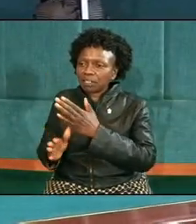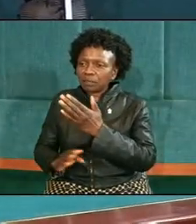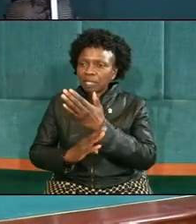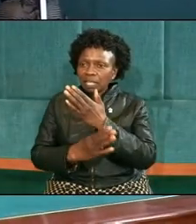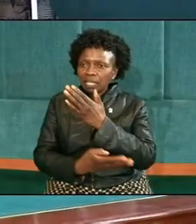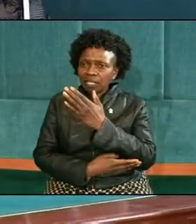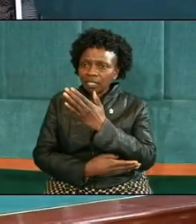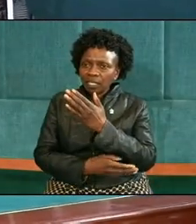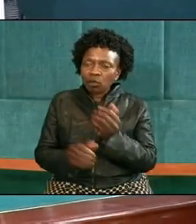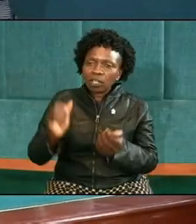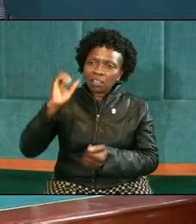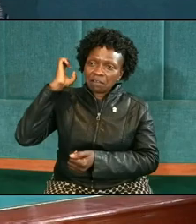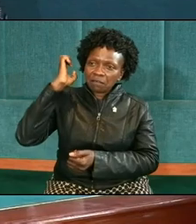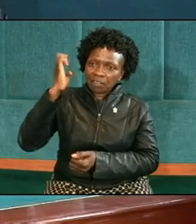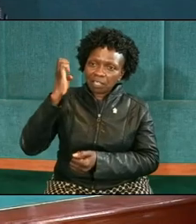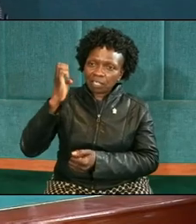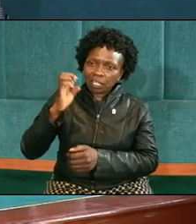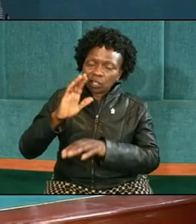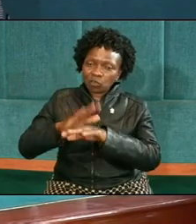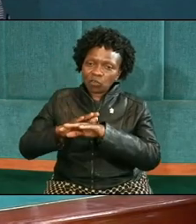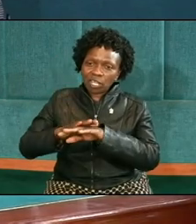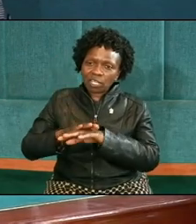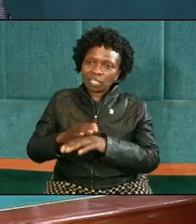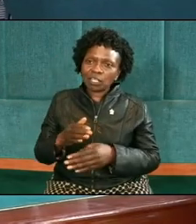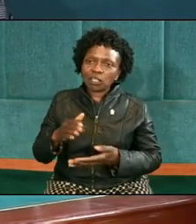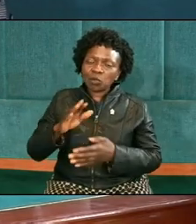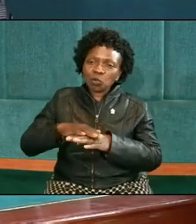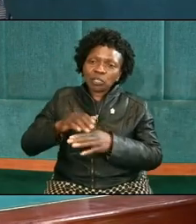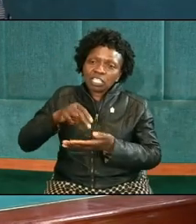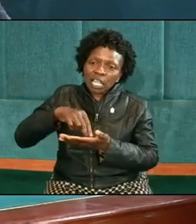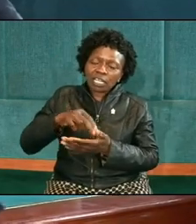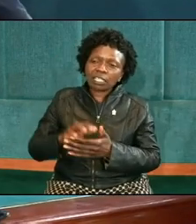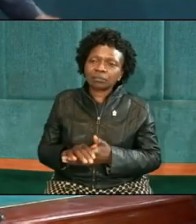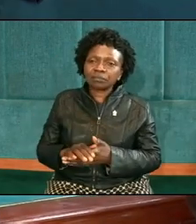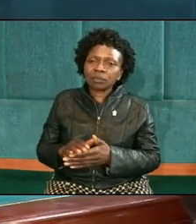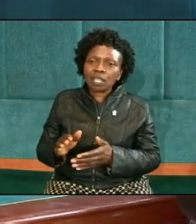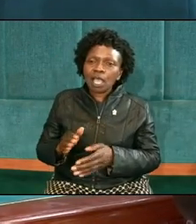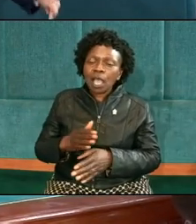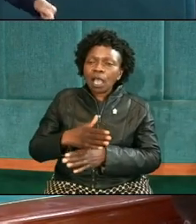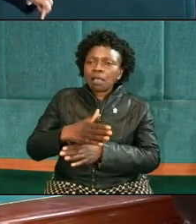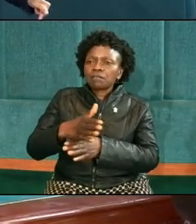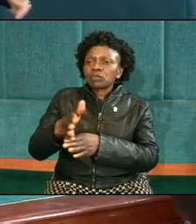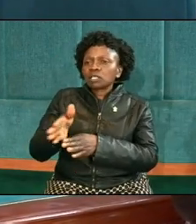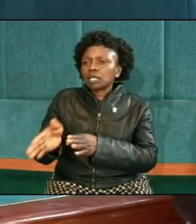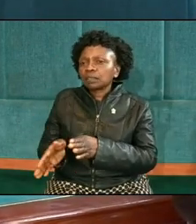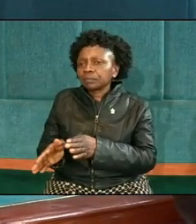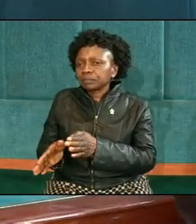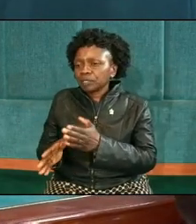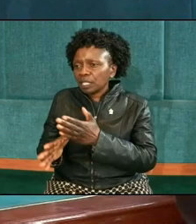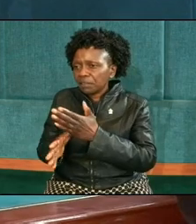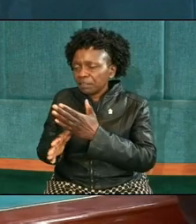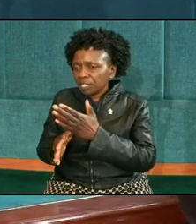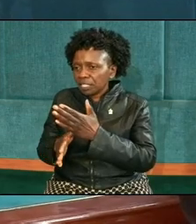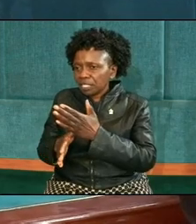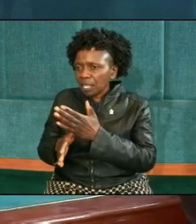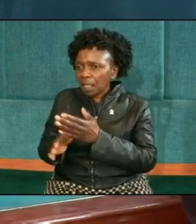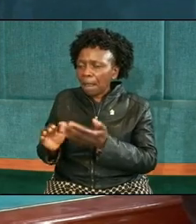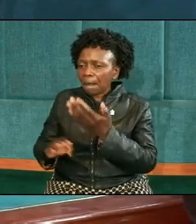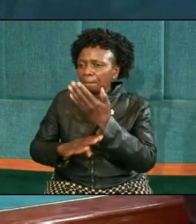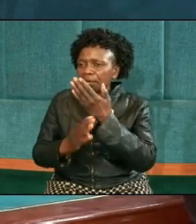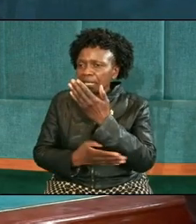he was an evangelist in good and regular standing. After the fish belly experience, he